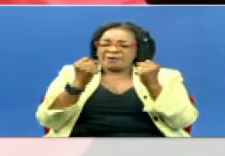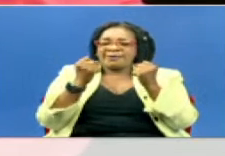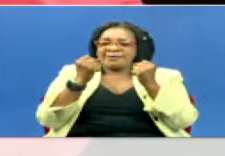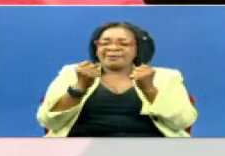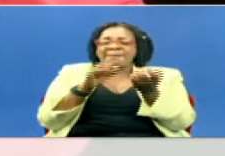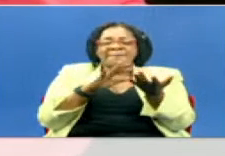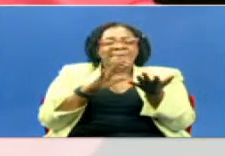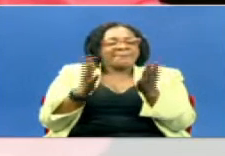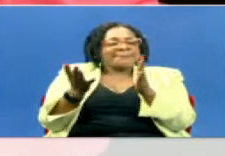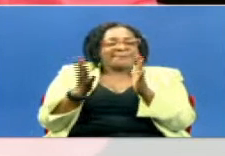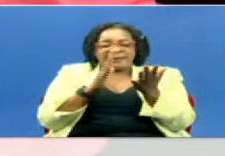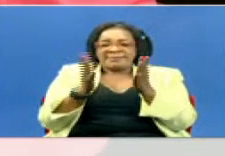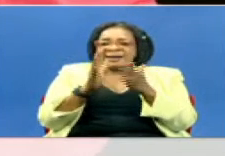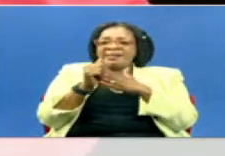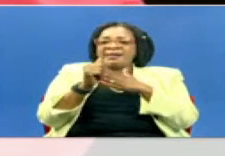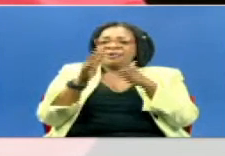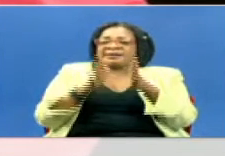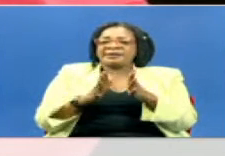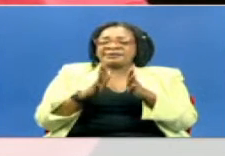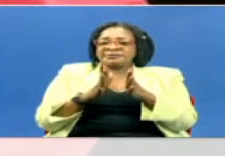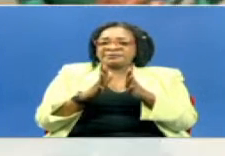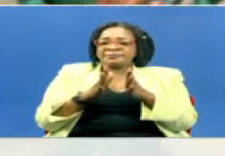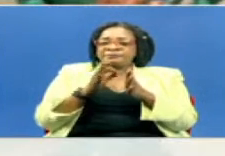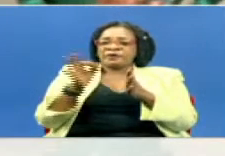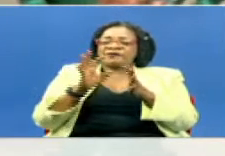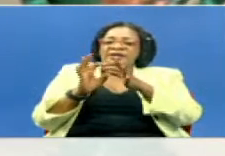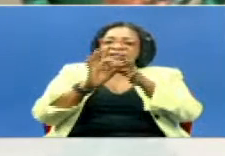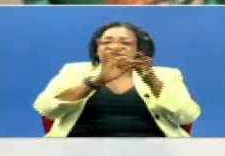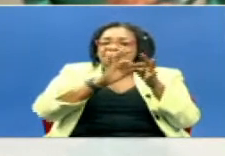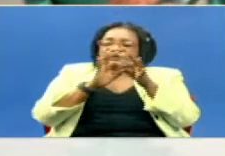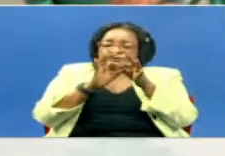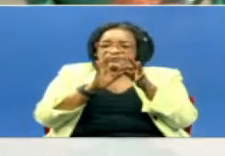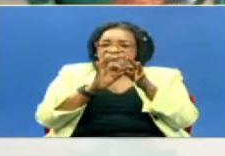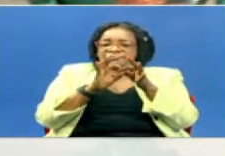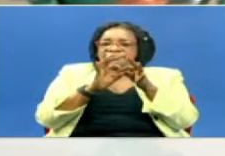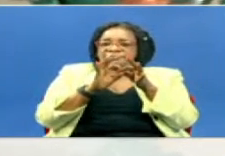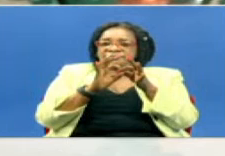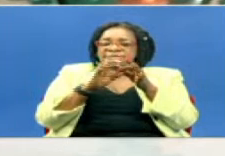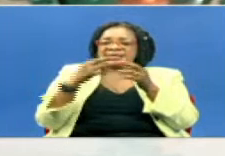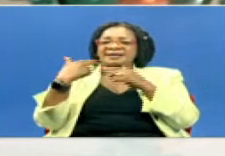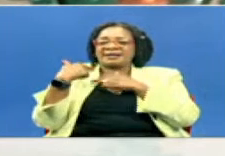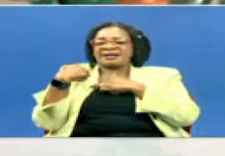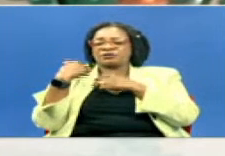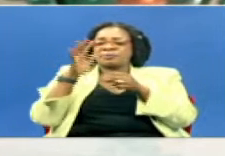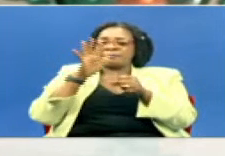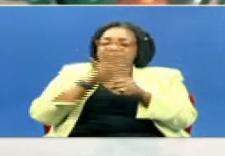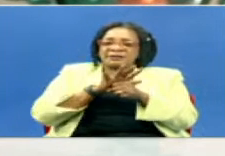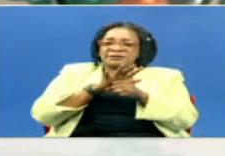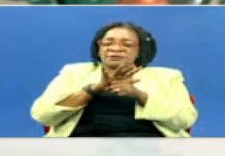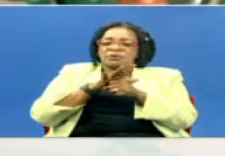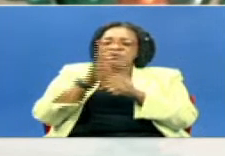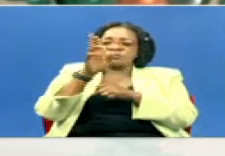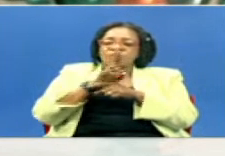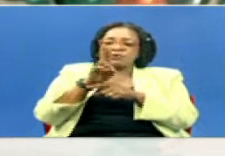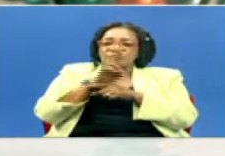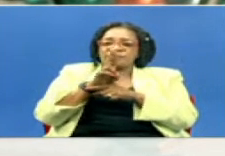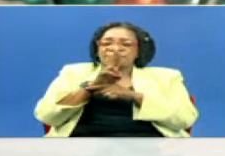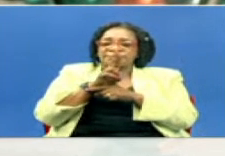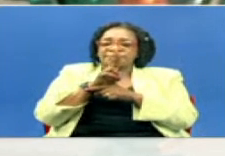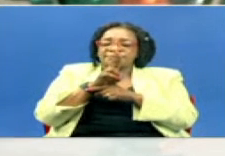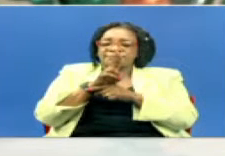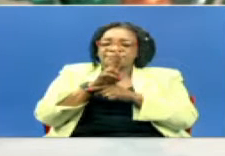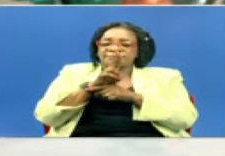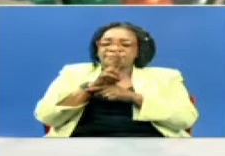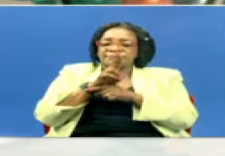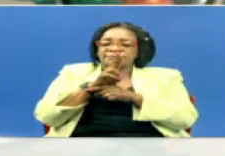perhaps the leaders of Azimio la Umoja and Kenya Coalition relied a little bit too much on President Uhuru Kenyatta, the former